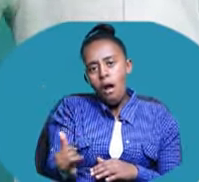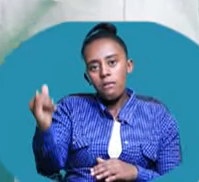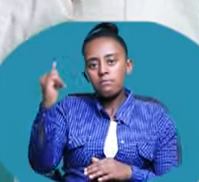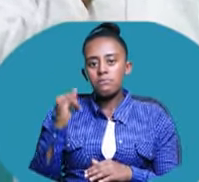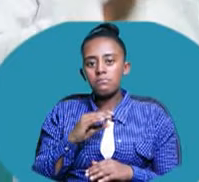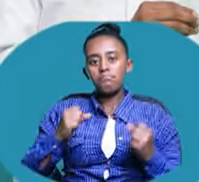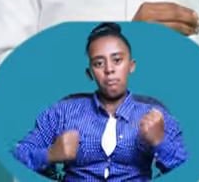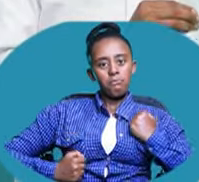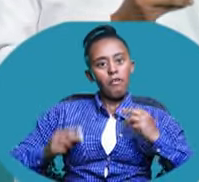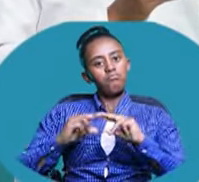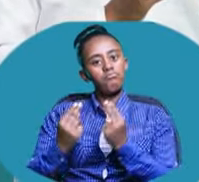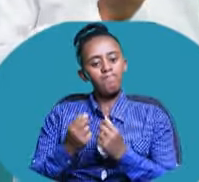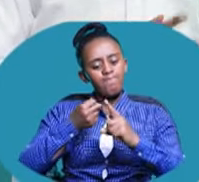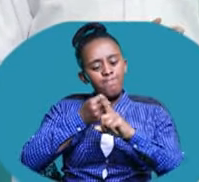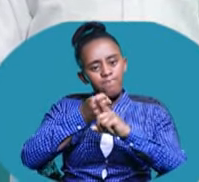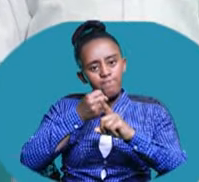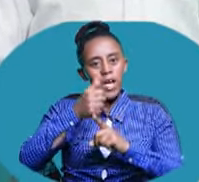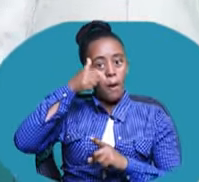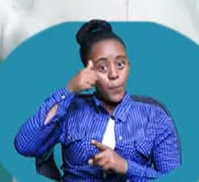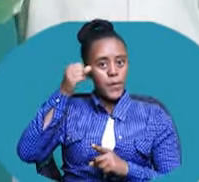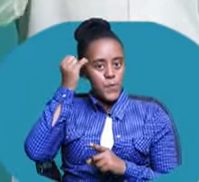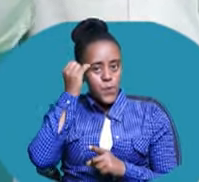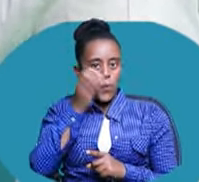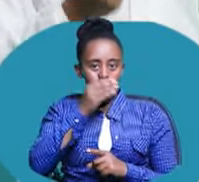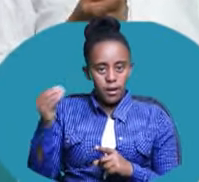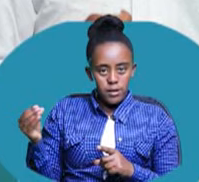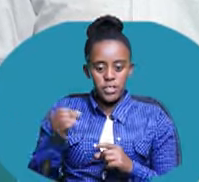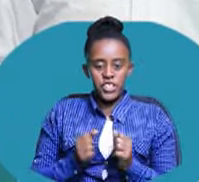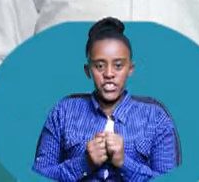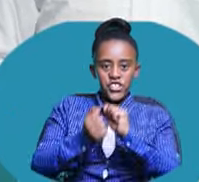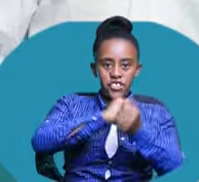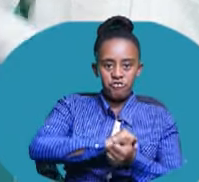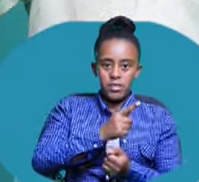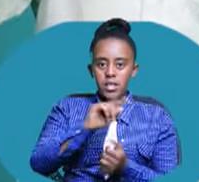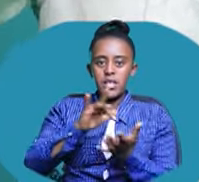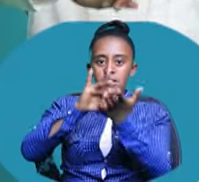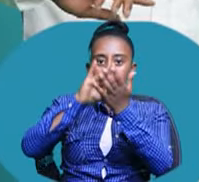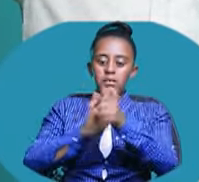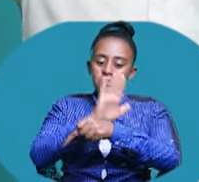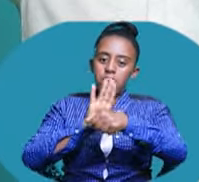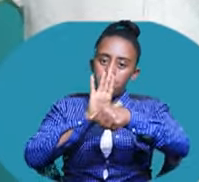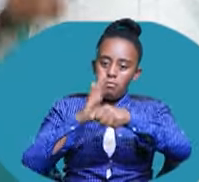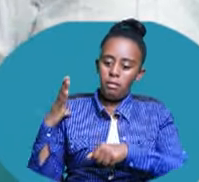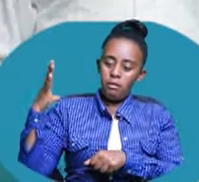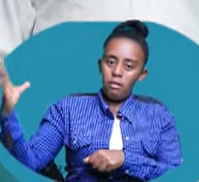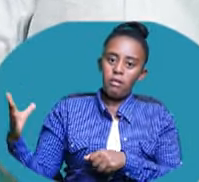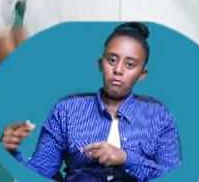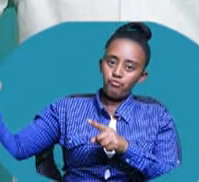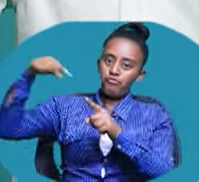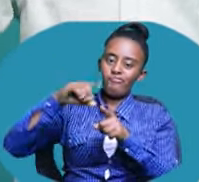was struggling against Amdasion, and they shifted the center from Shawan Plateau to